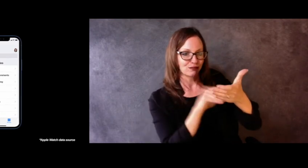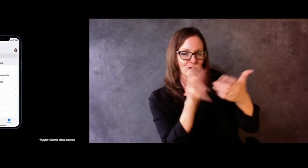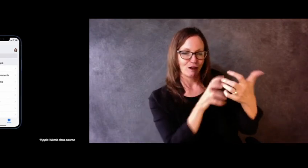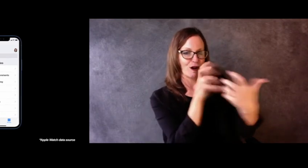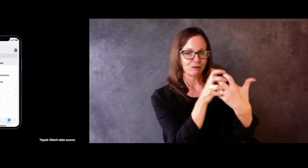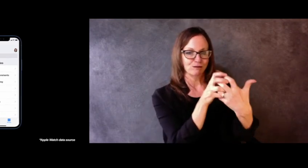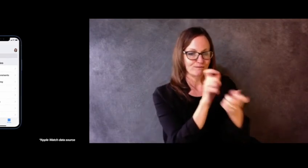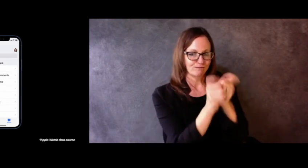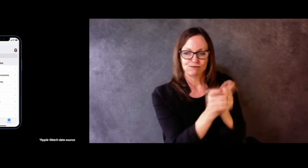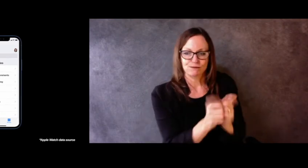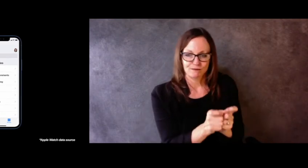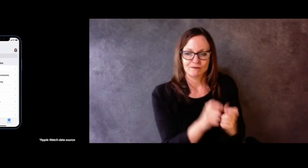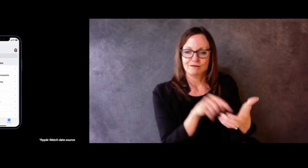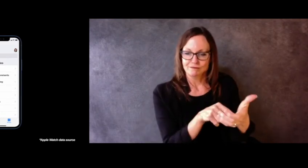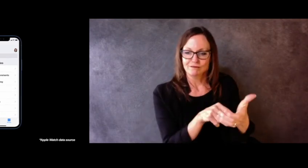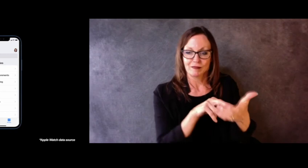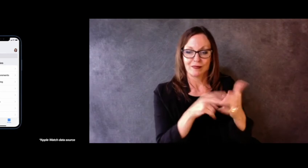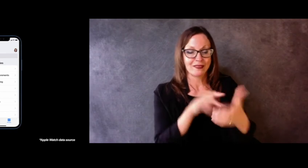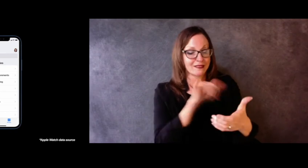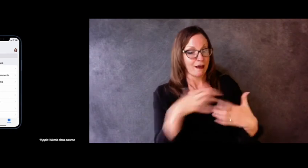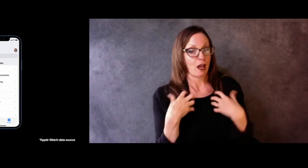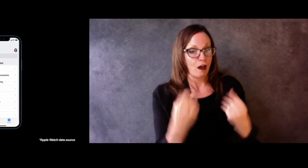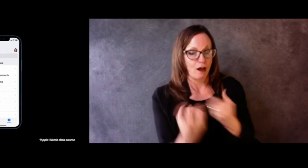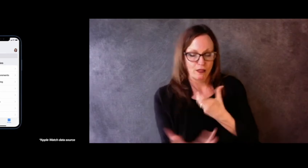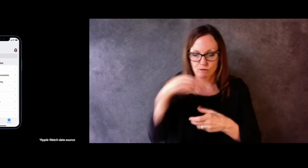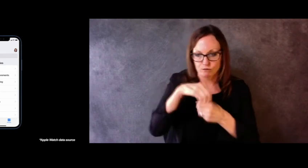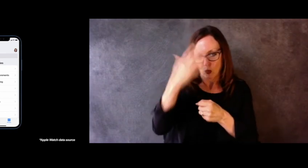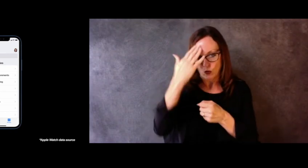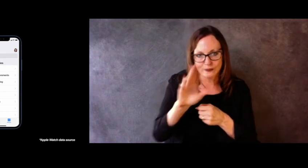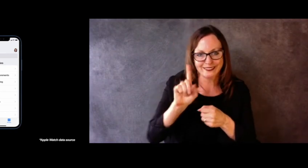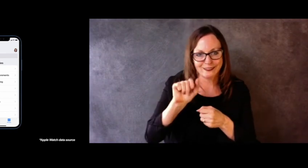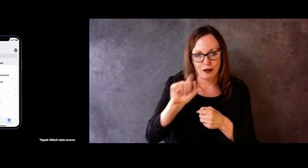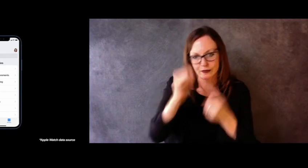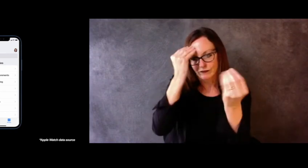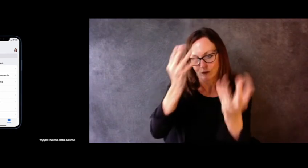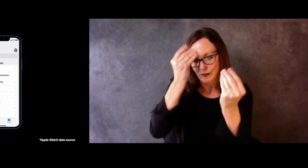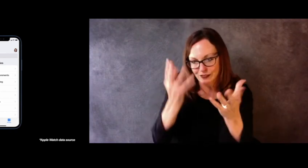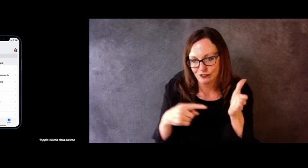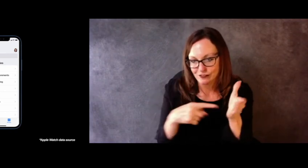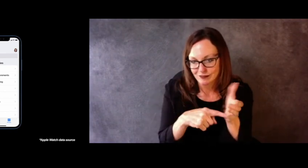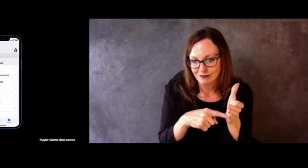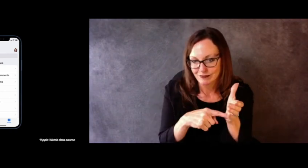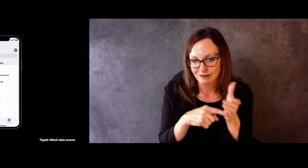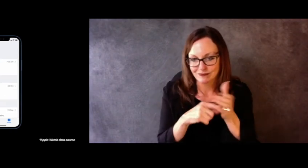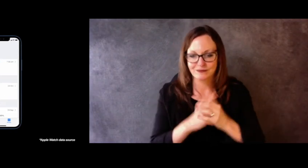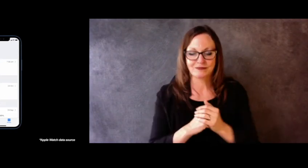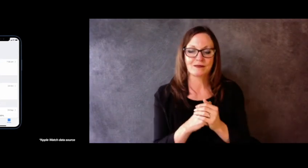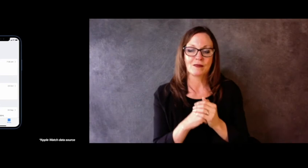range of relevant information. If you go to the Health app and tap the Browse button, you see a range of health